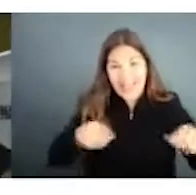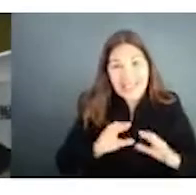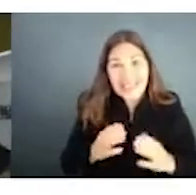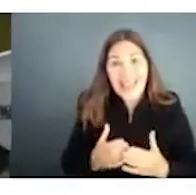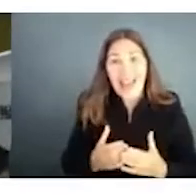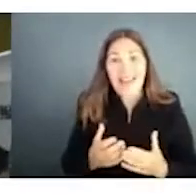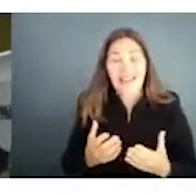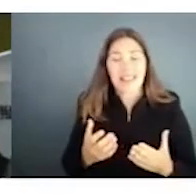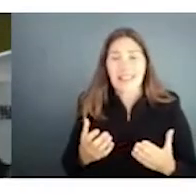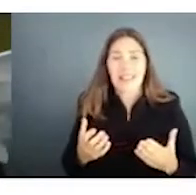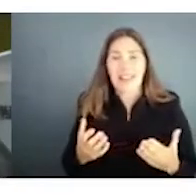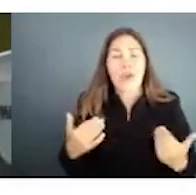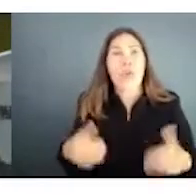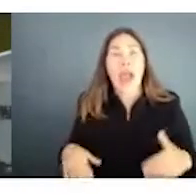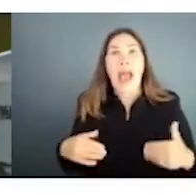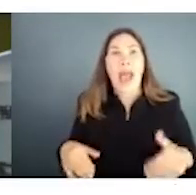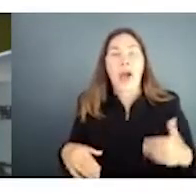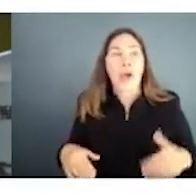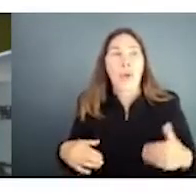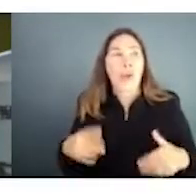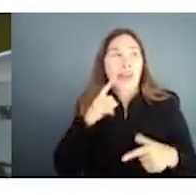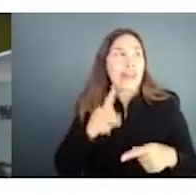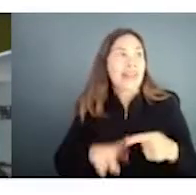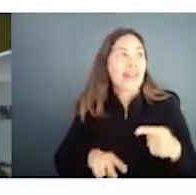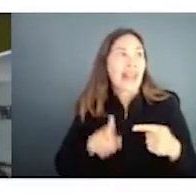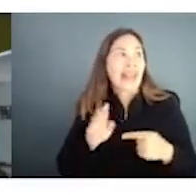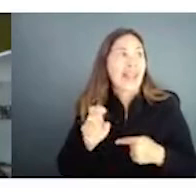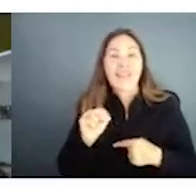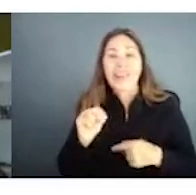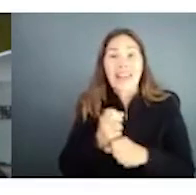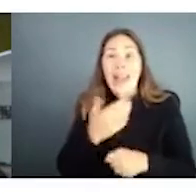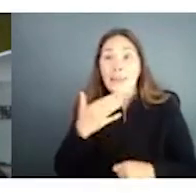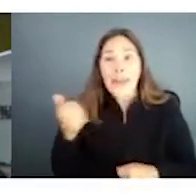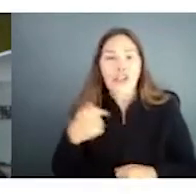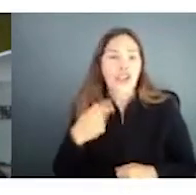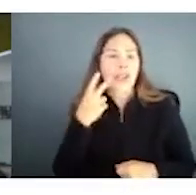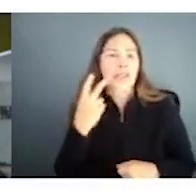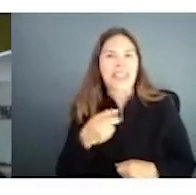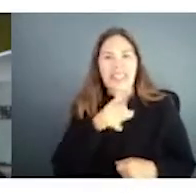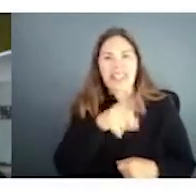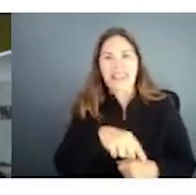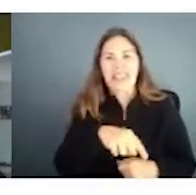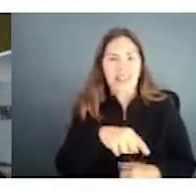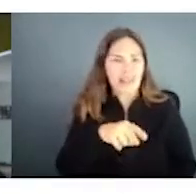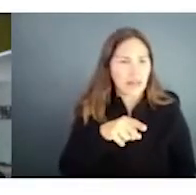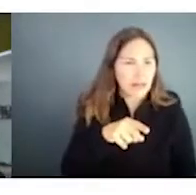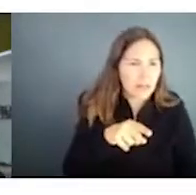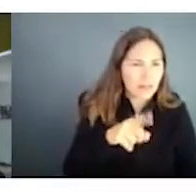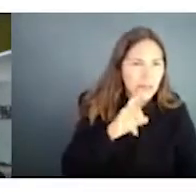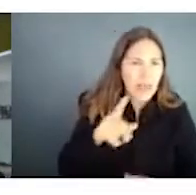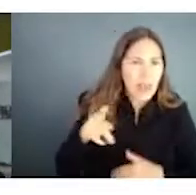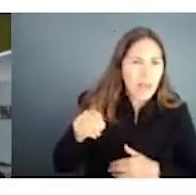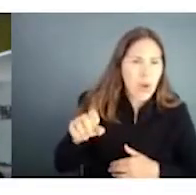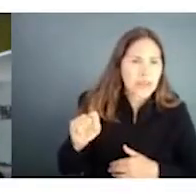it just doesn't get any better to me. All right, so let's see what we got. Post-Olympics could be great topics, especially